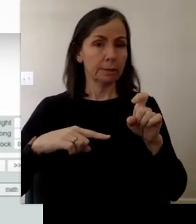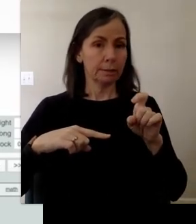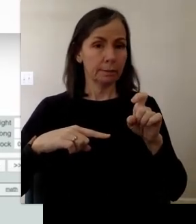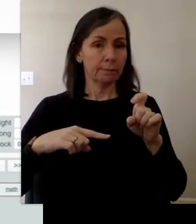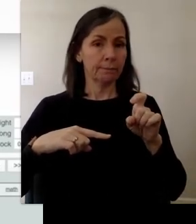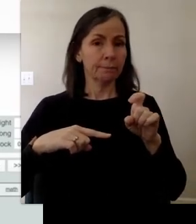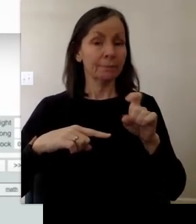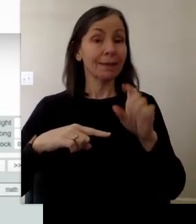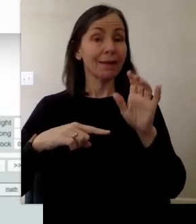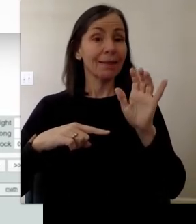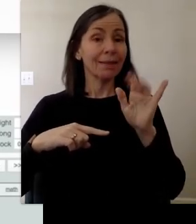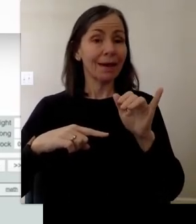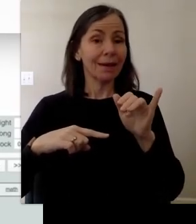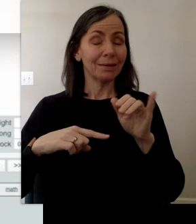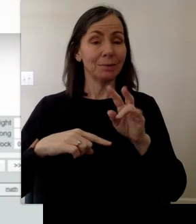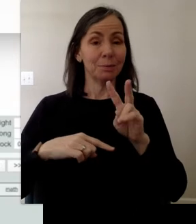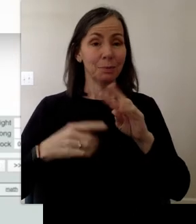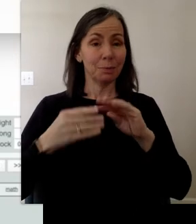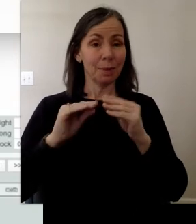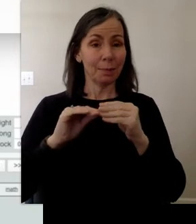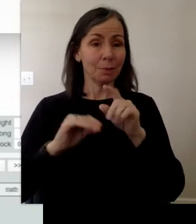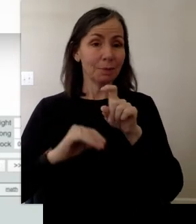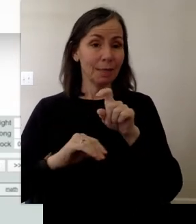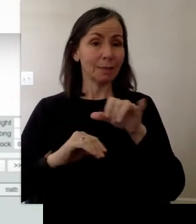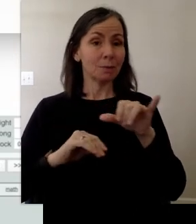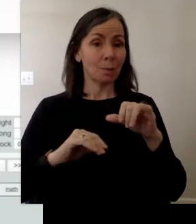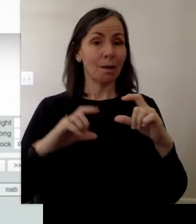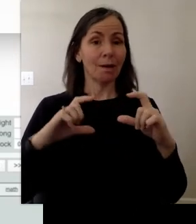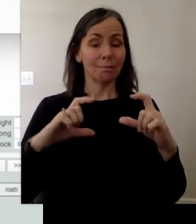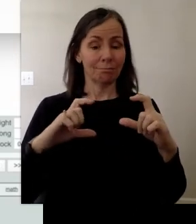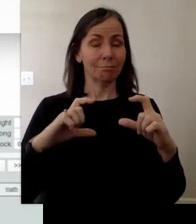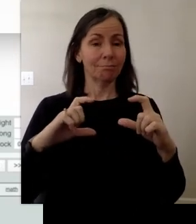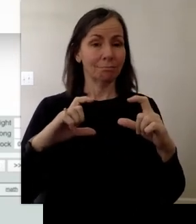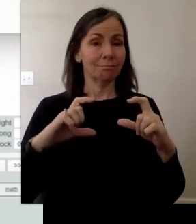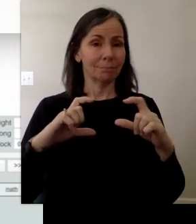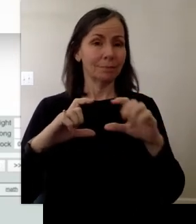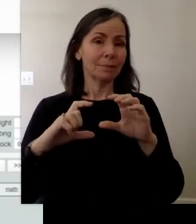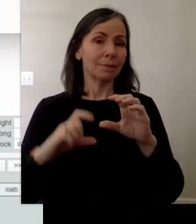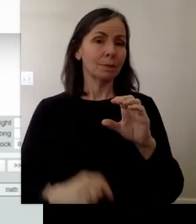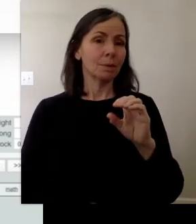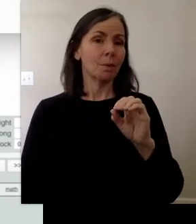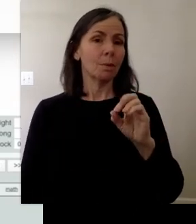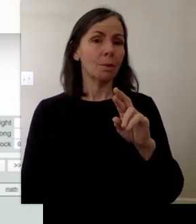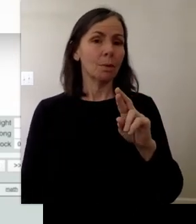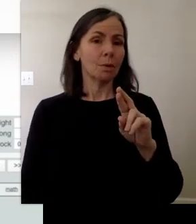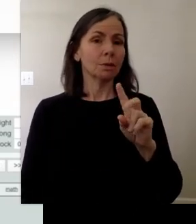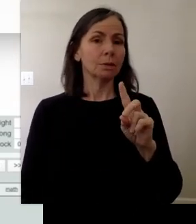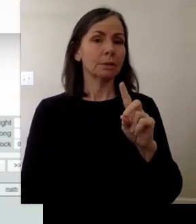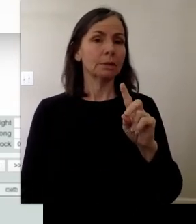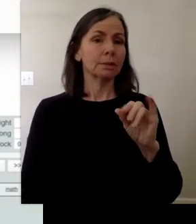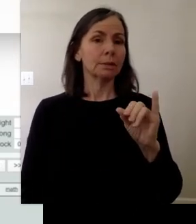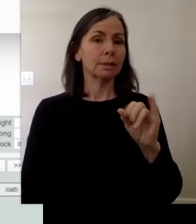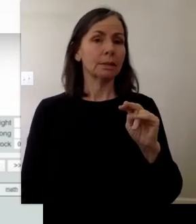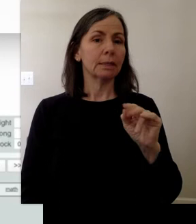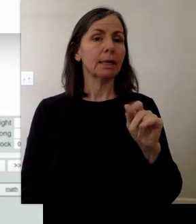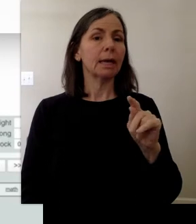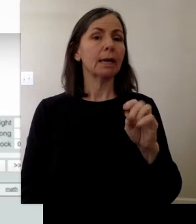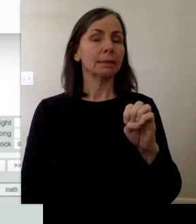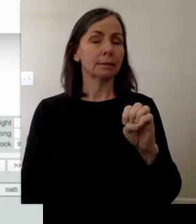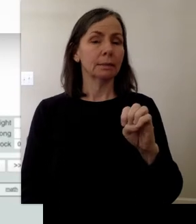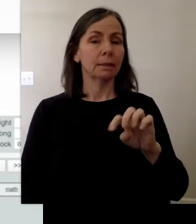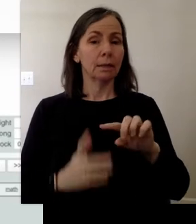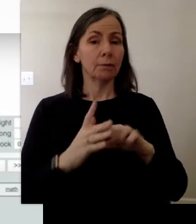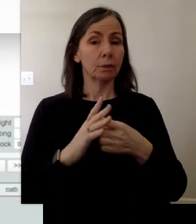coordinate right here. So the coordinate here, if you start from the origin, we go to the